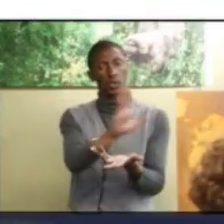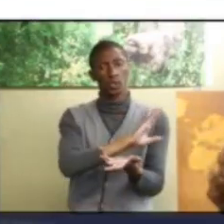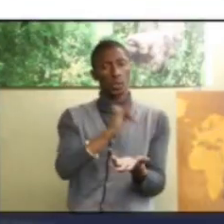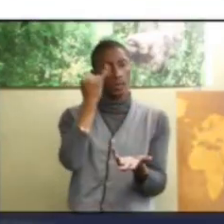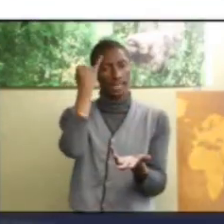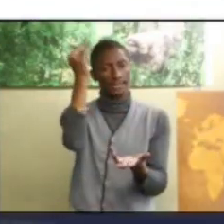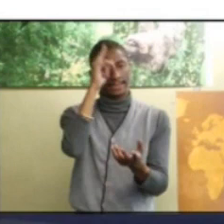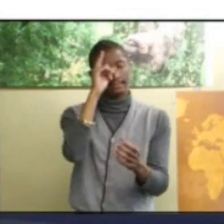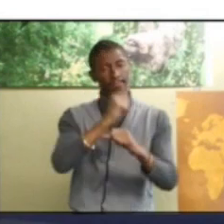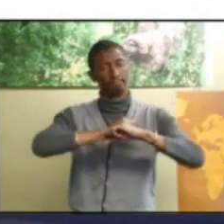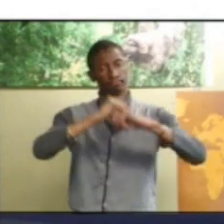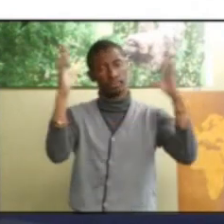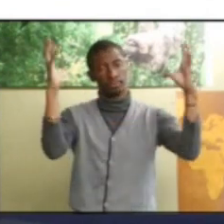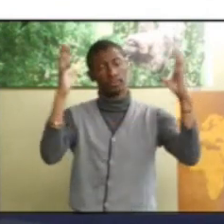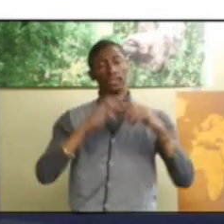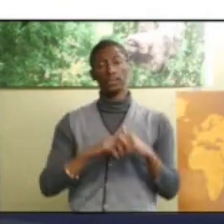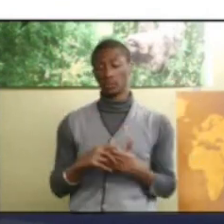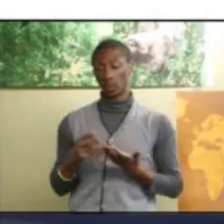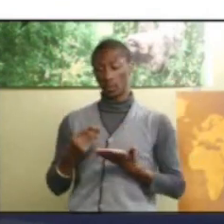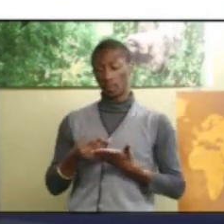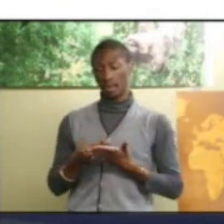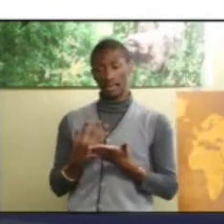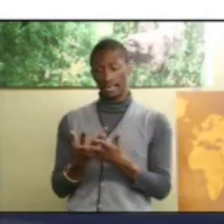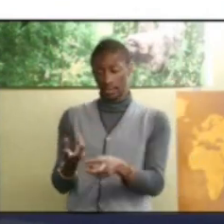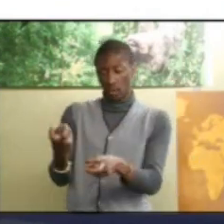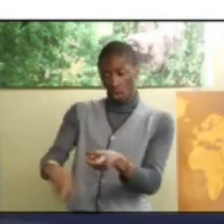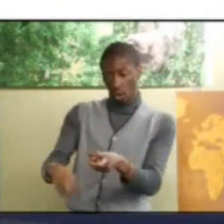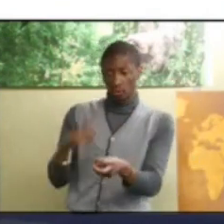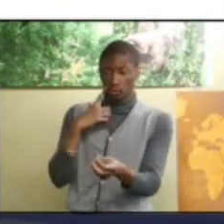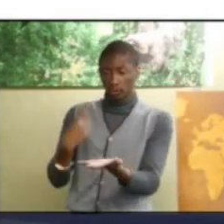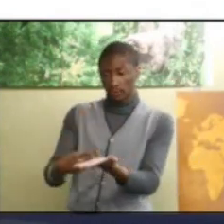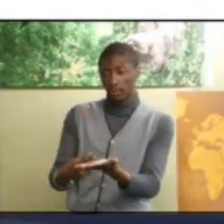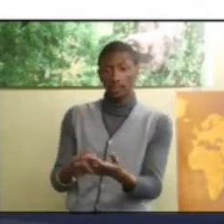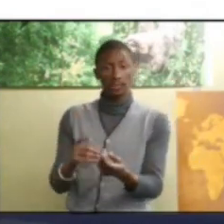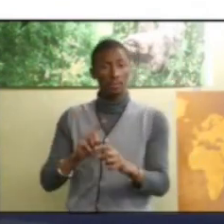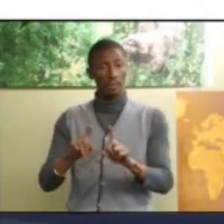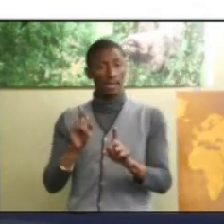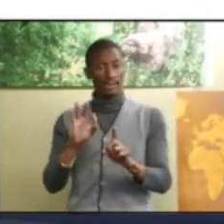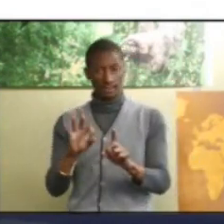hard to talk about, and so if we just talk about it right up front, we can